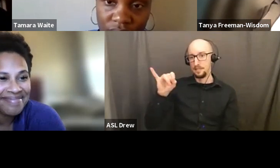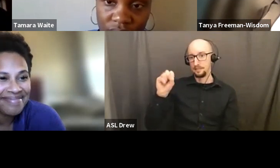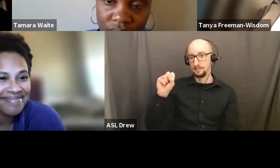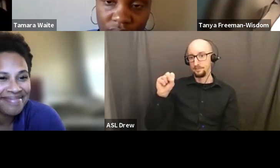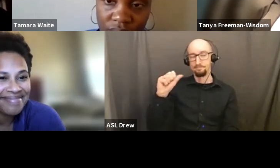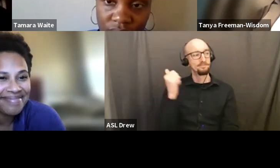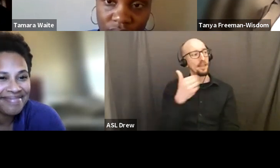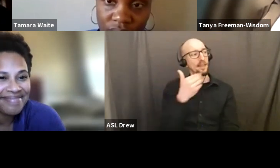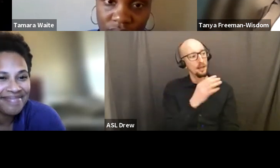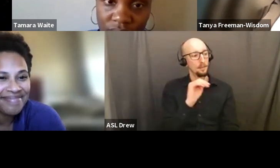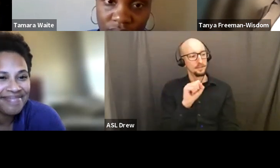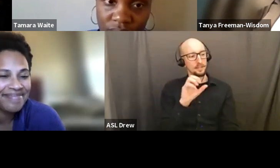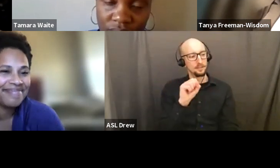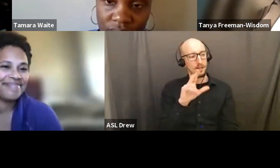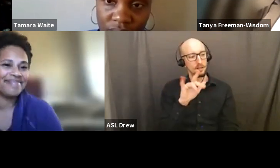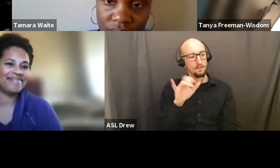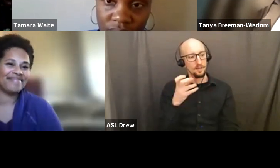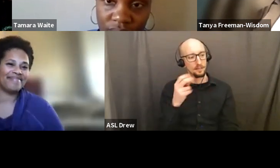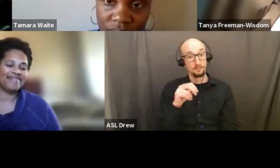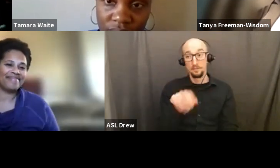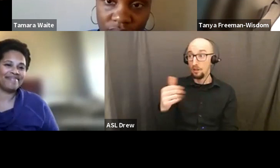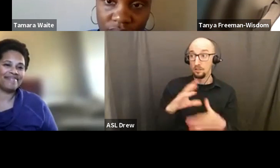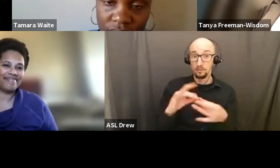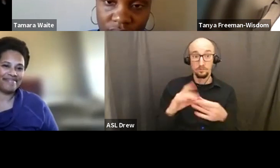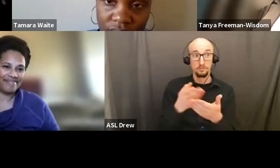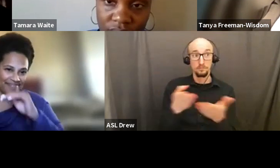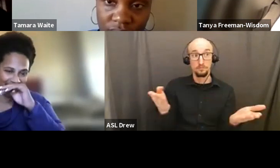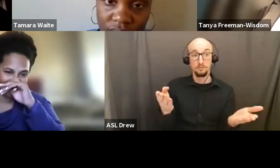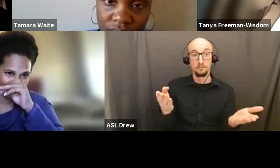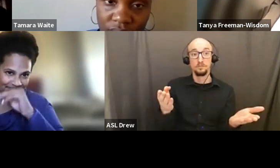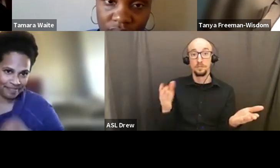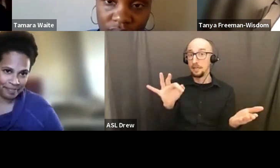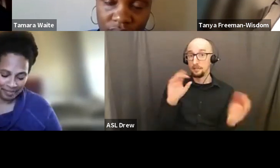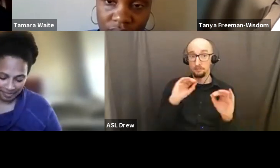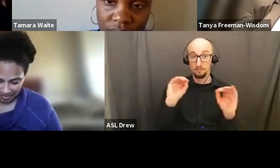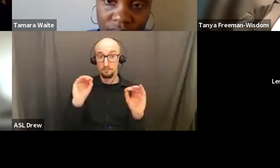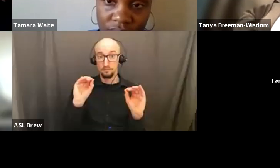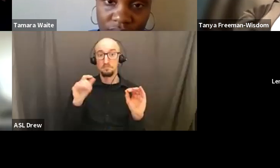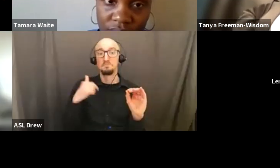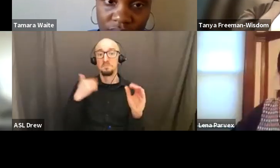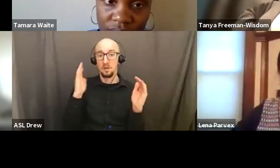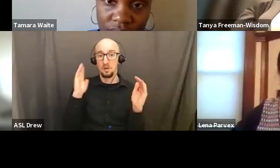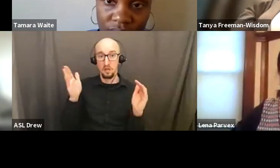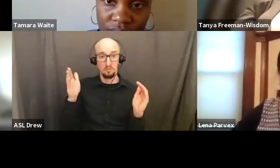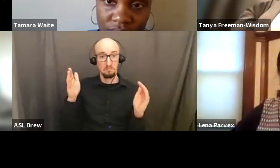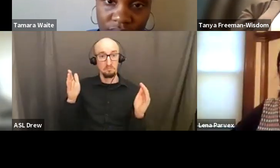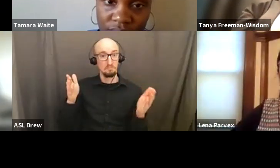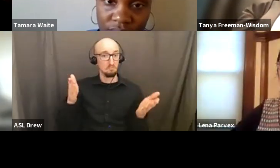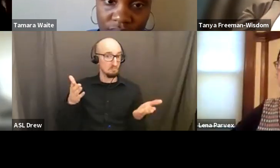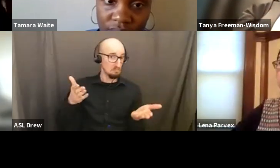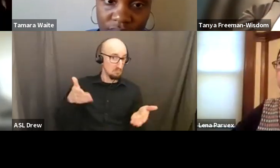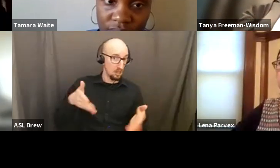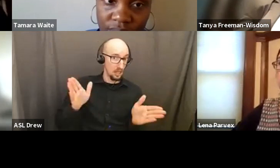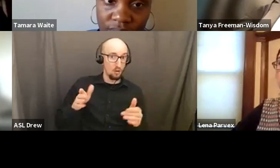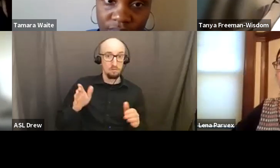Thank you, Ms. Sullivan. Anything further? If not, I will entertain a motion to adjourn the meeting.